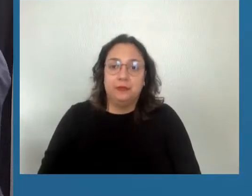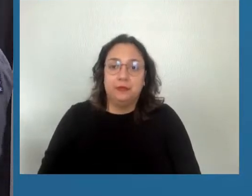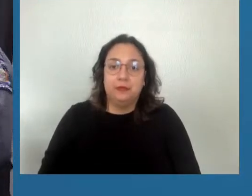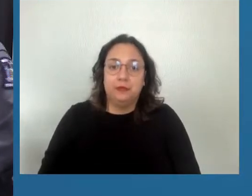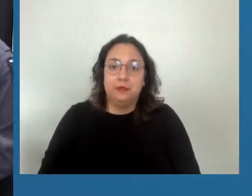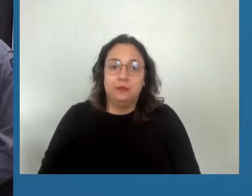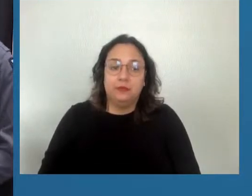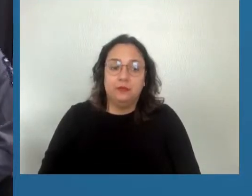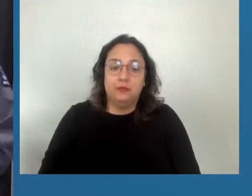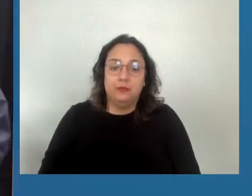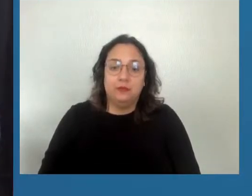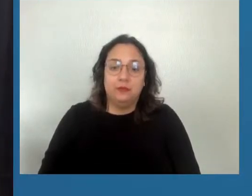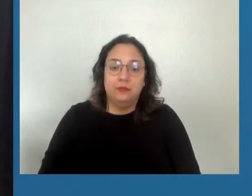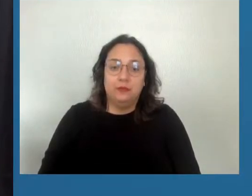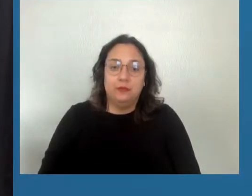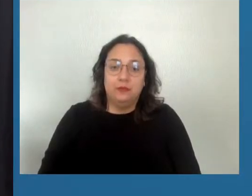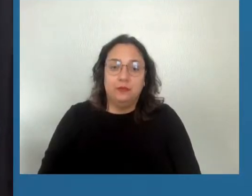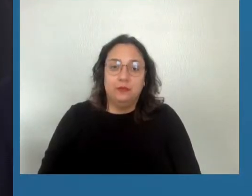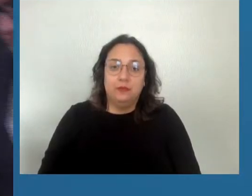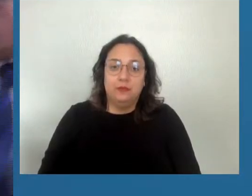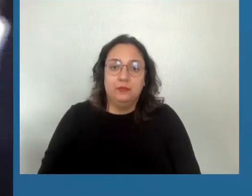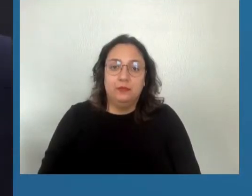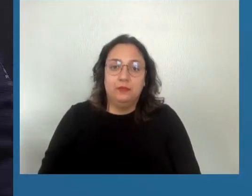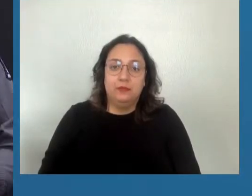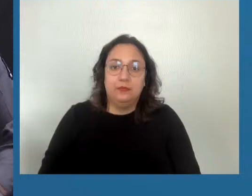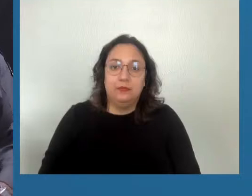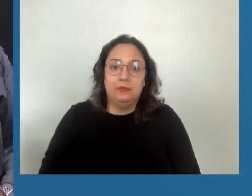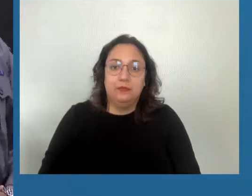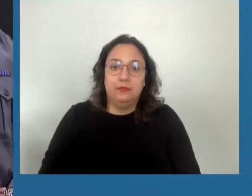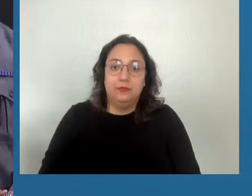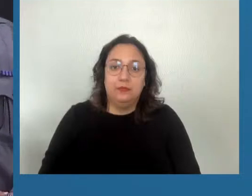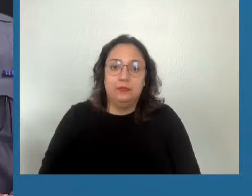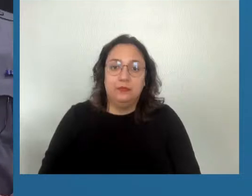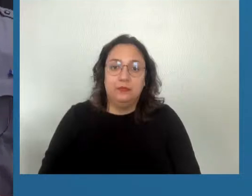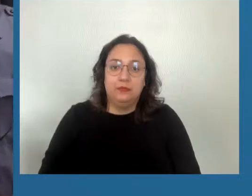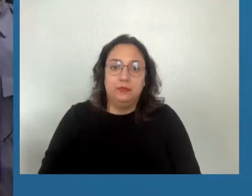You guys want to slide over to get everyone together with the